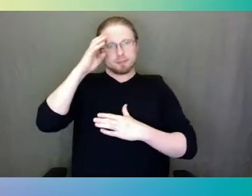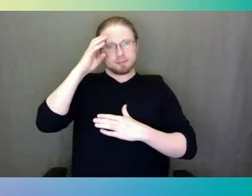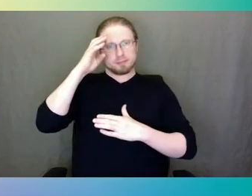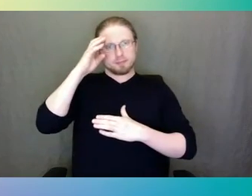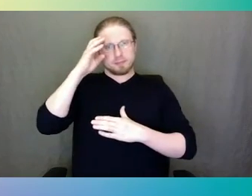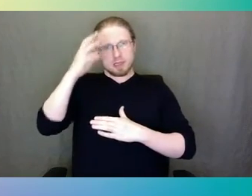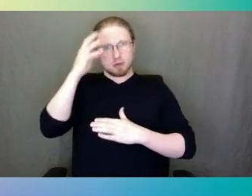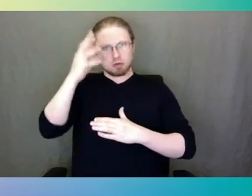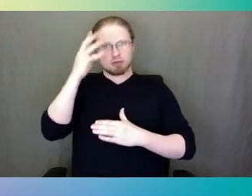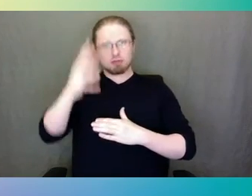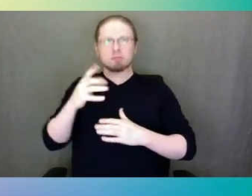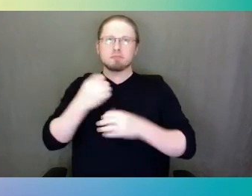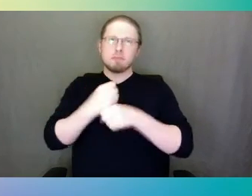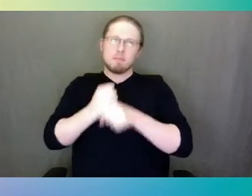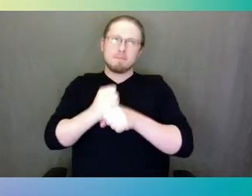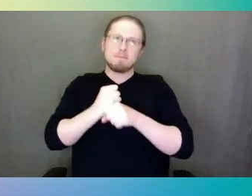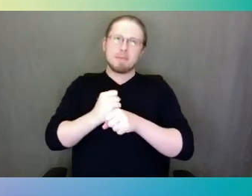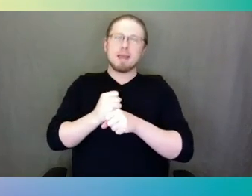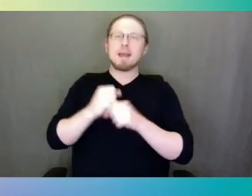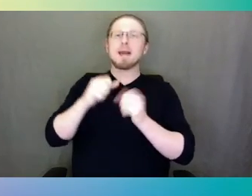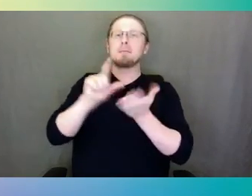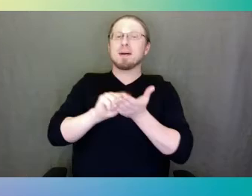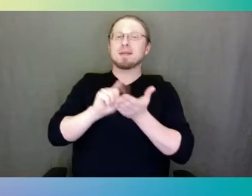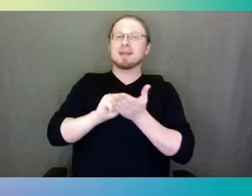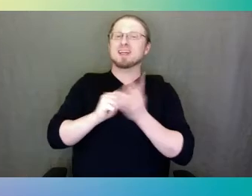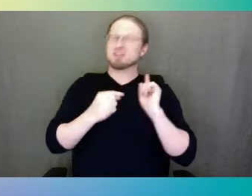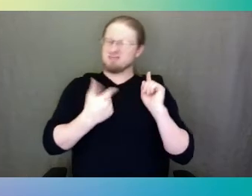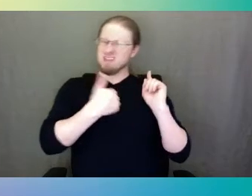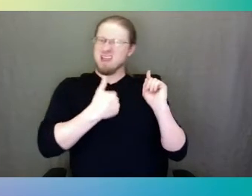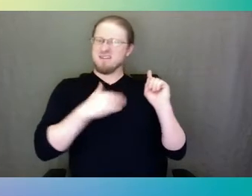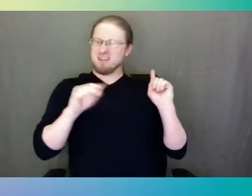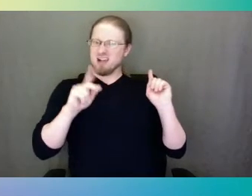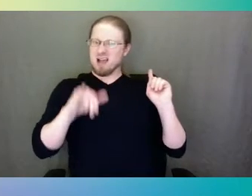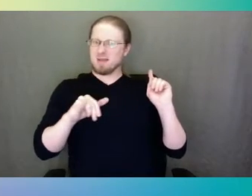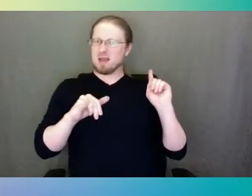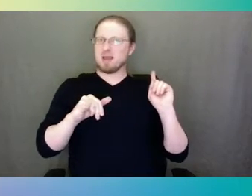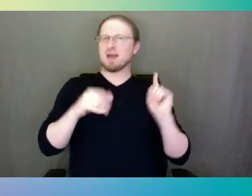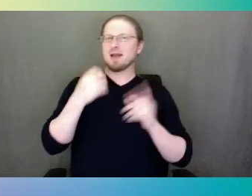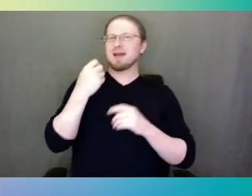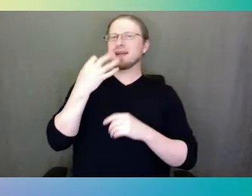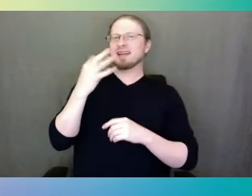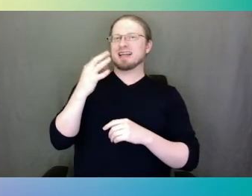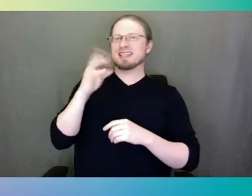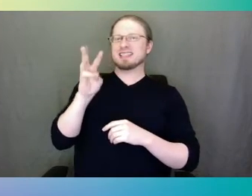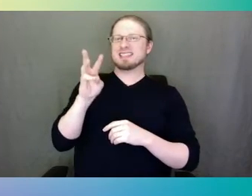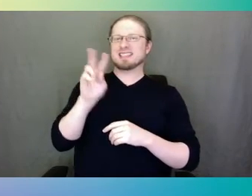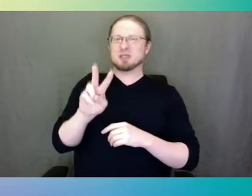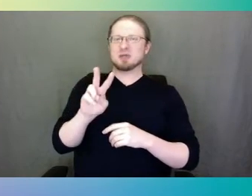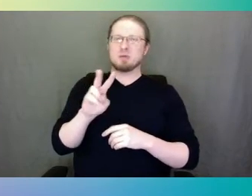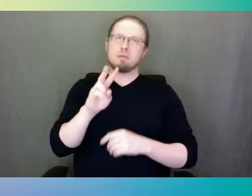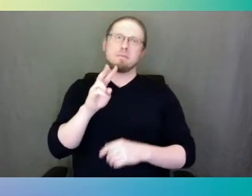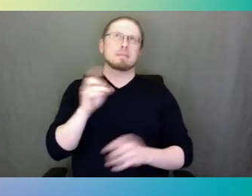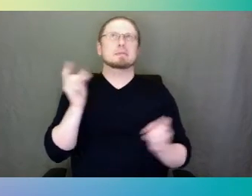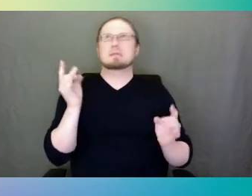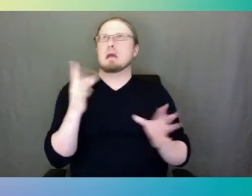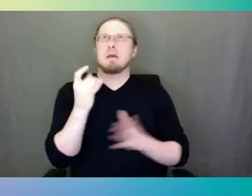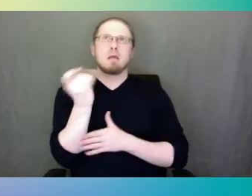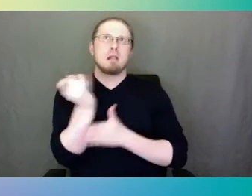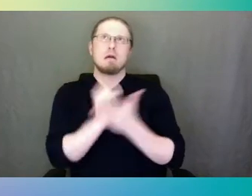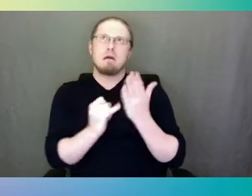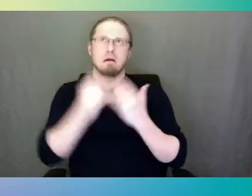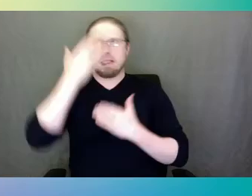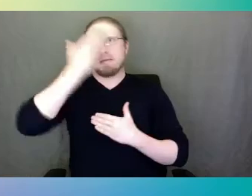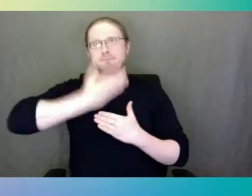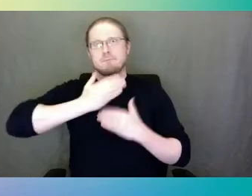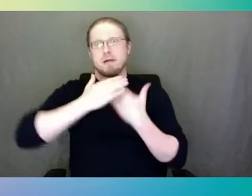1962. And I have an original copy of it. Dreadful artwork on the cover, horrible, but it's called